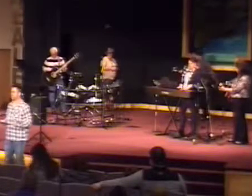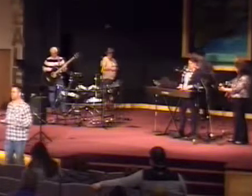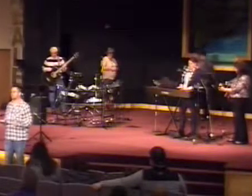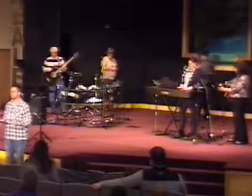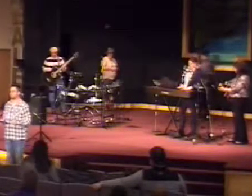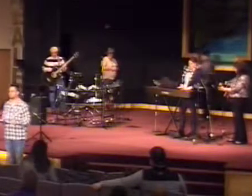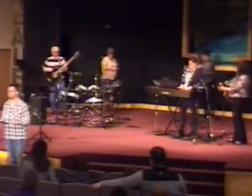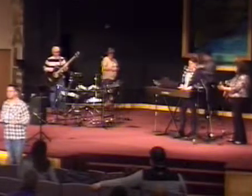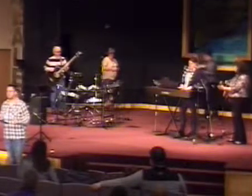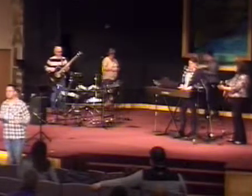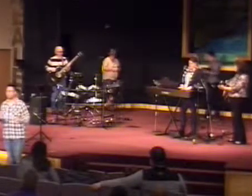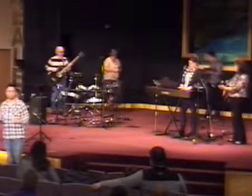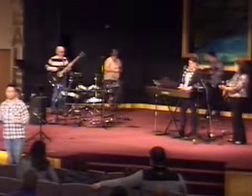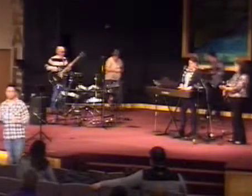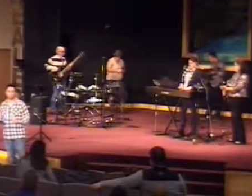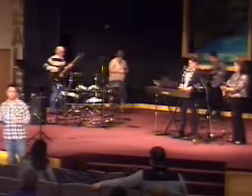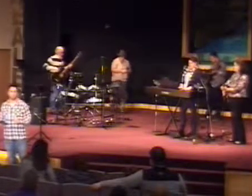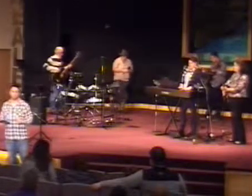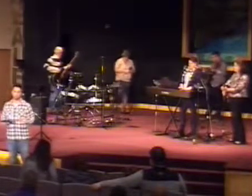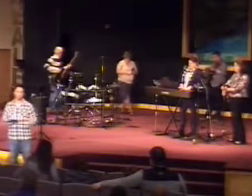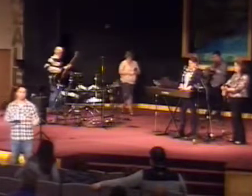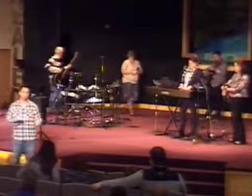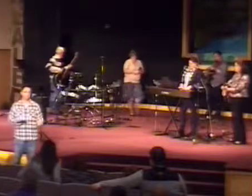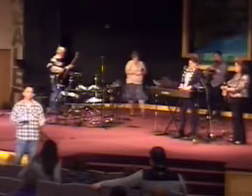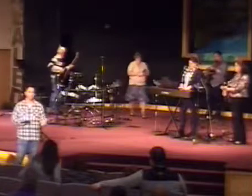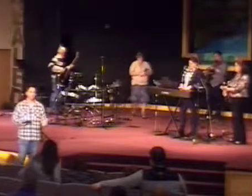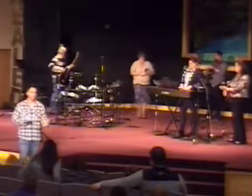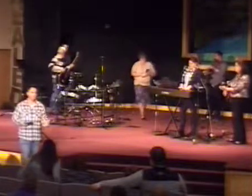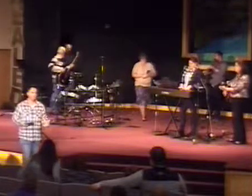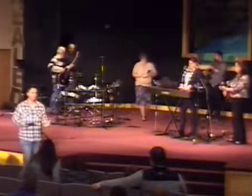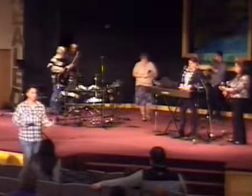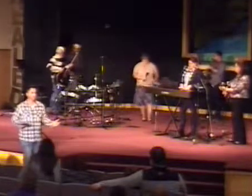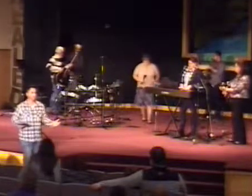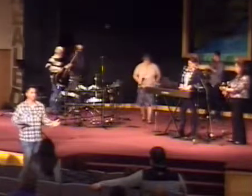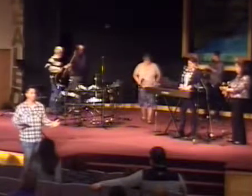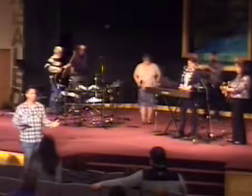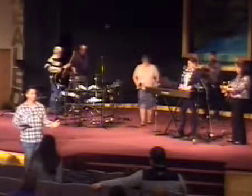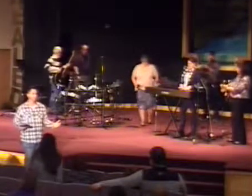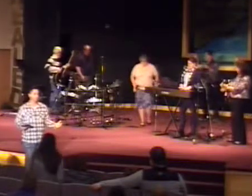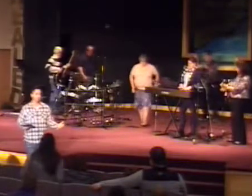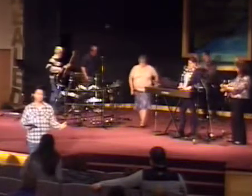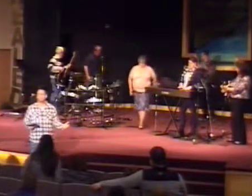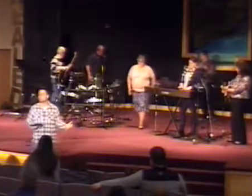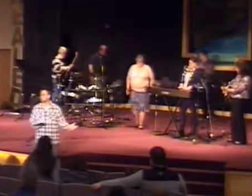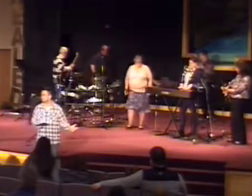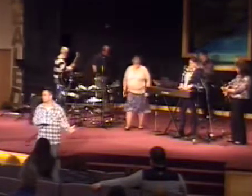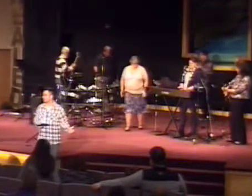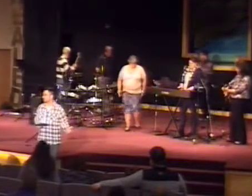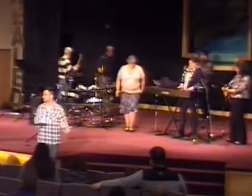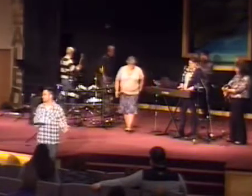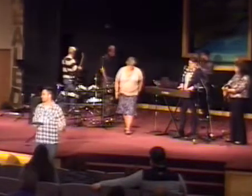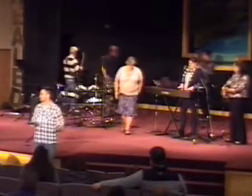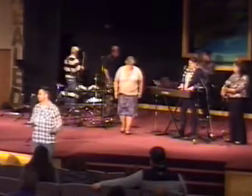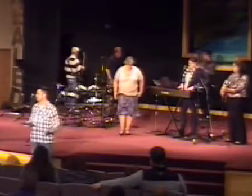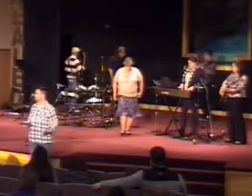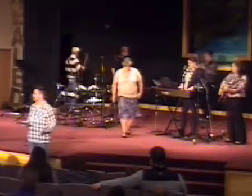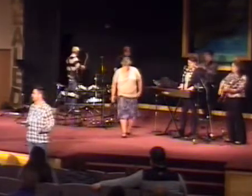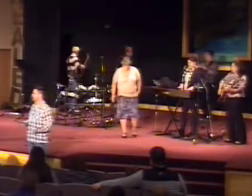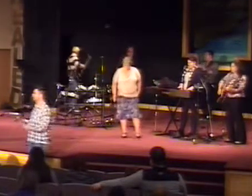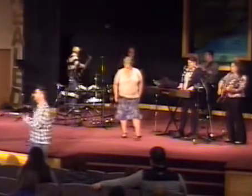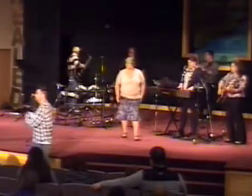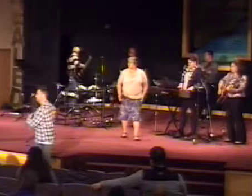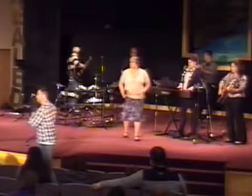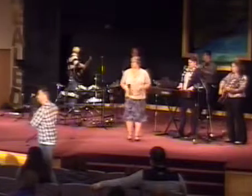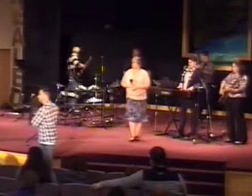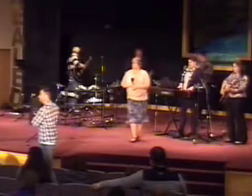from your past, you can't make up for your mistakes, but you can be forgiven for it. This is the opportunity where we invite you to place your faith in Jesus,